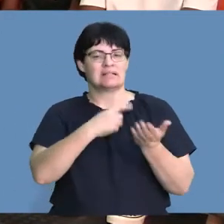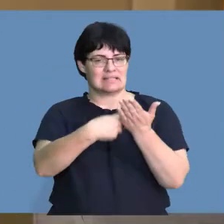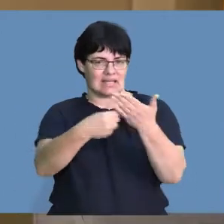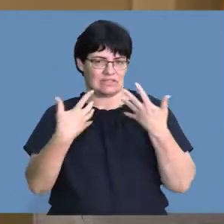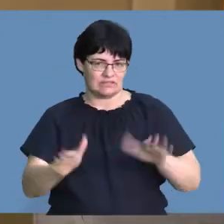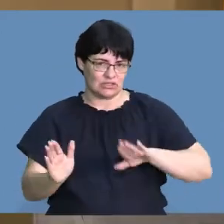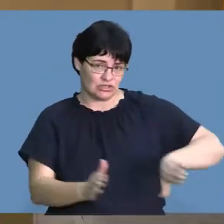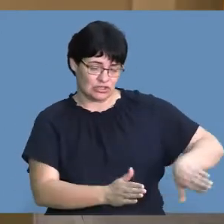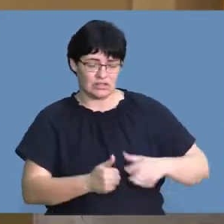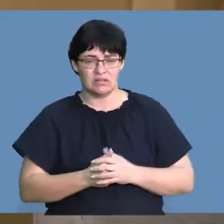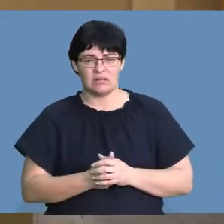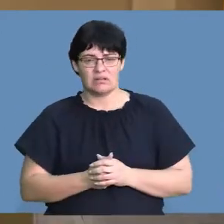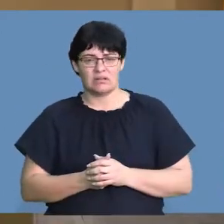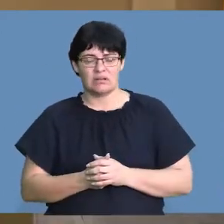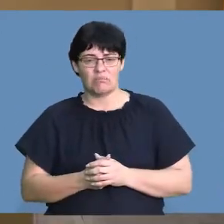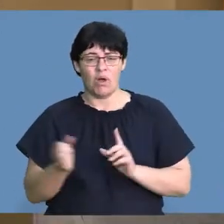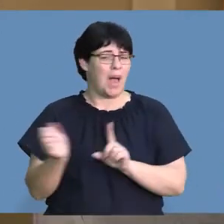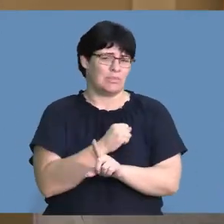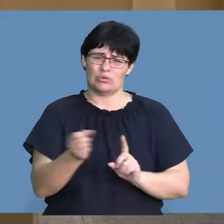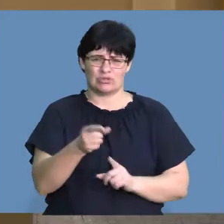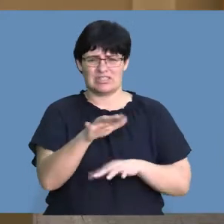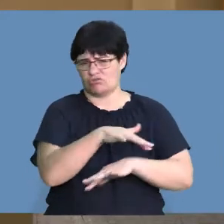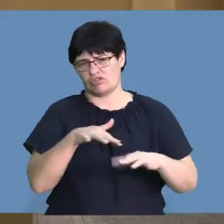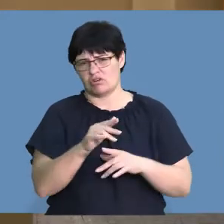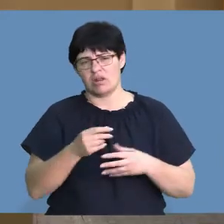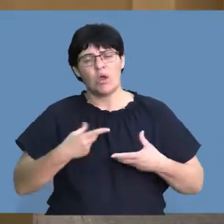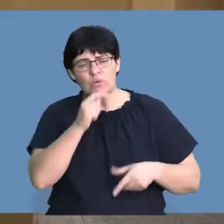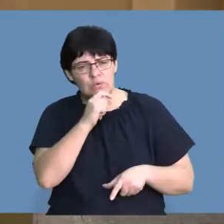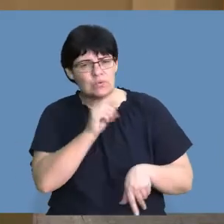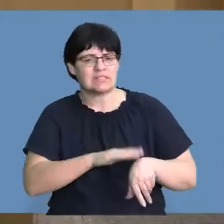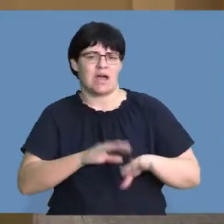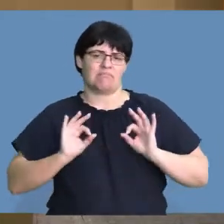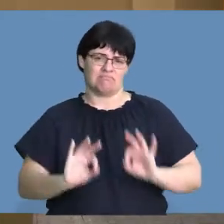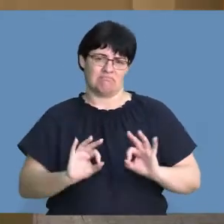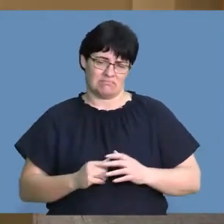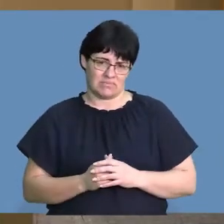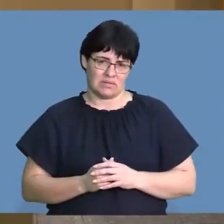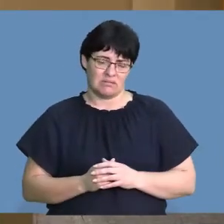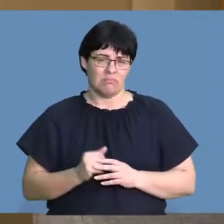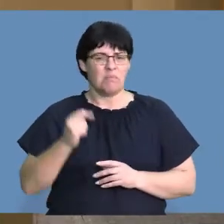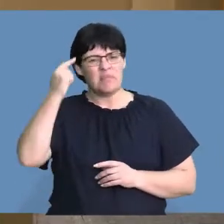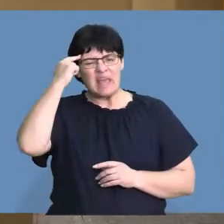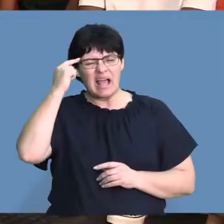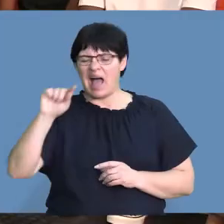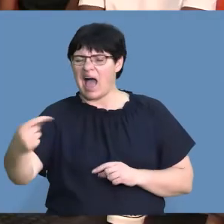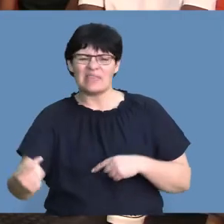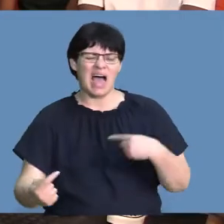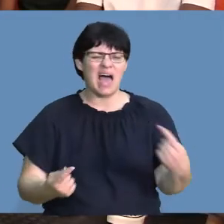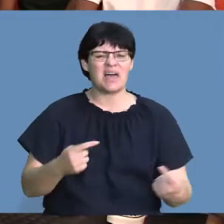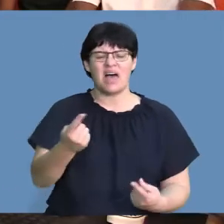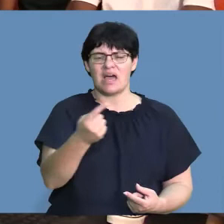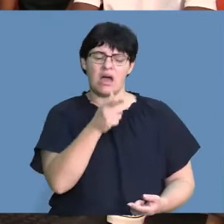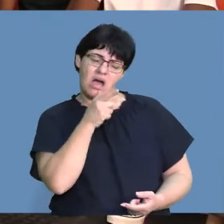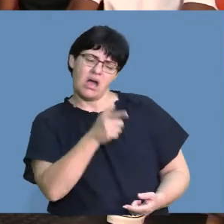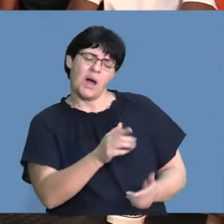discussed. And don't take advantage. Make the most of your time. What other areas do you think that we could say